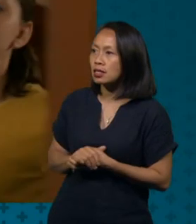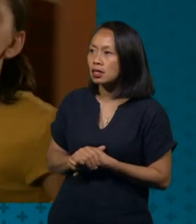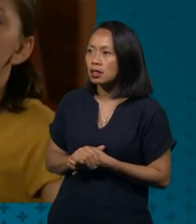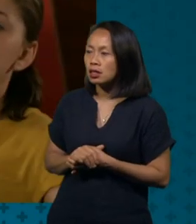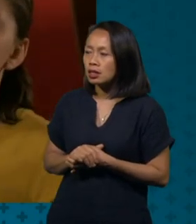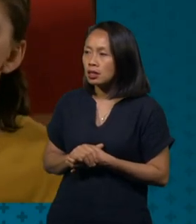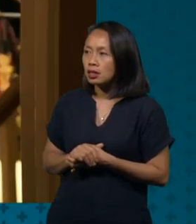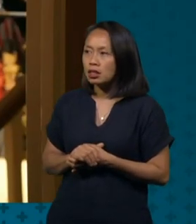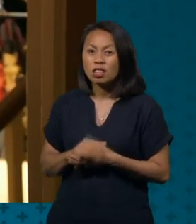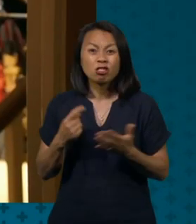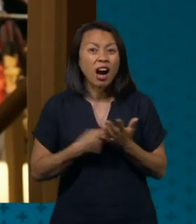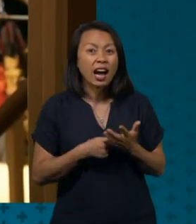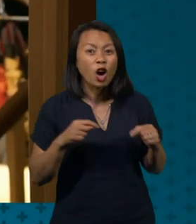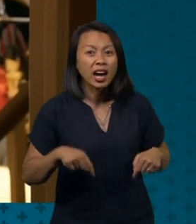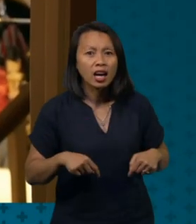It's Ryan, he's not here.